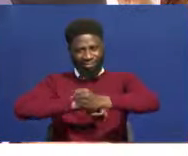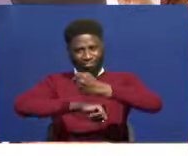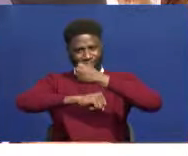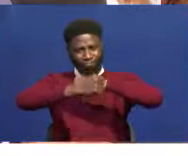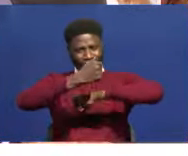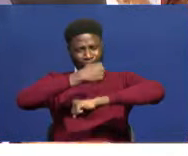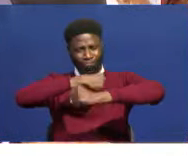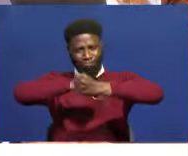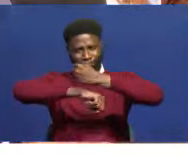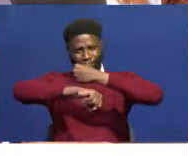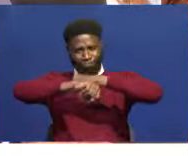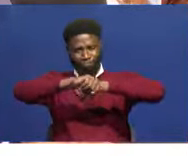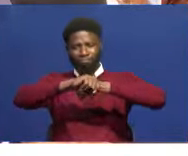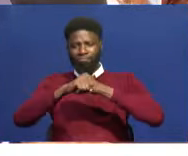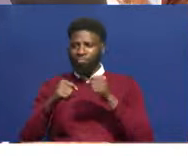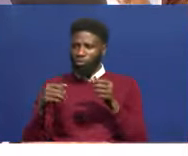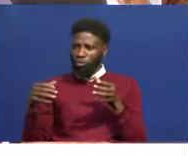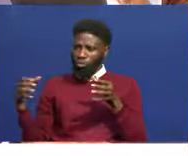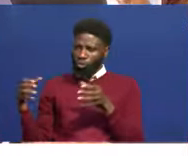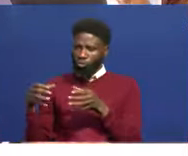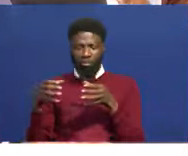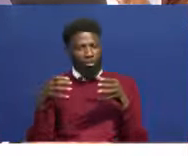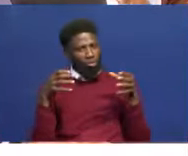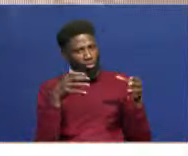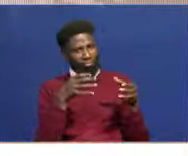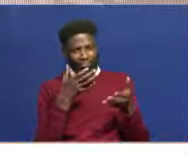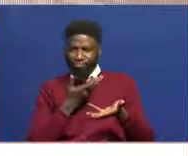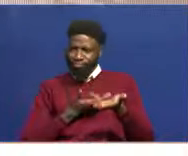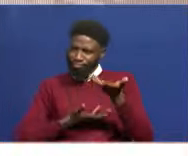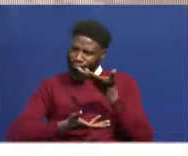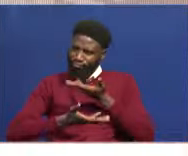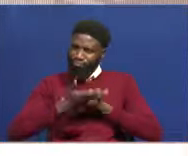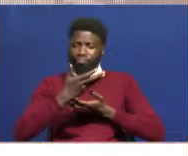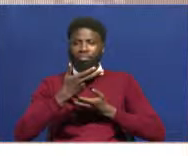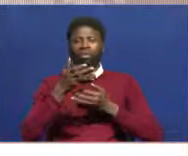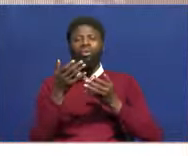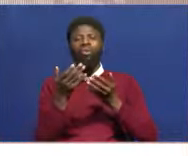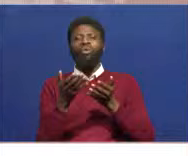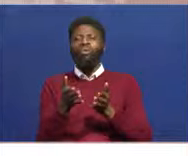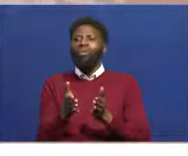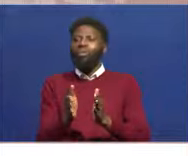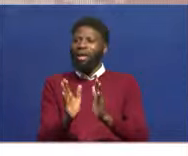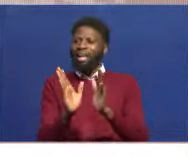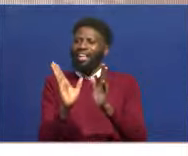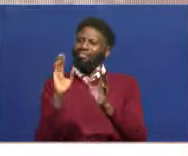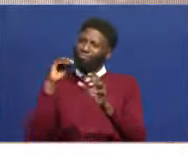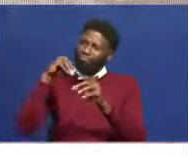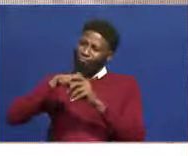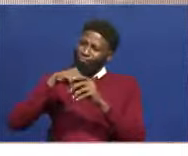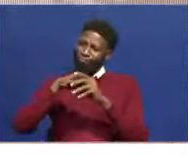and engage in dialogue. And it must be an inclusive dialogue. What we need is not